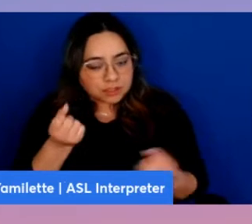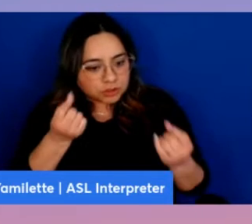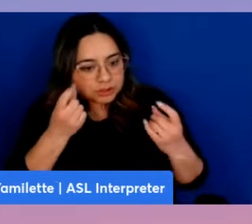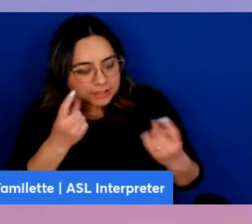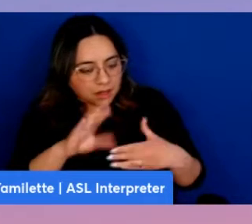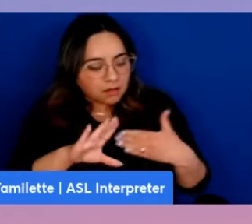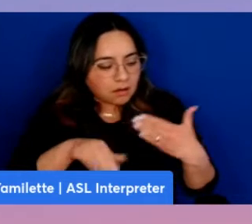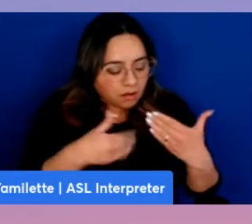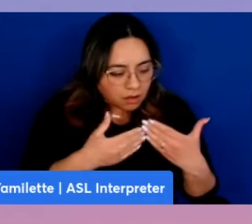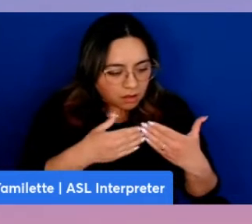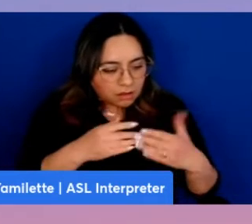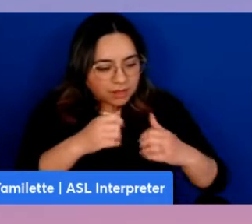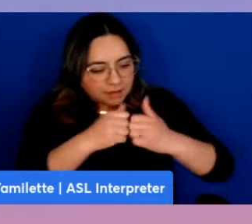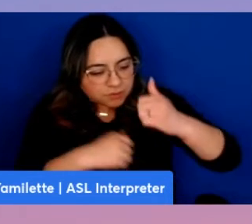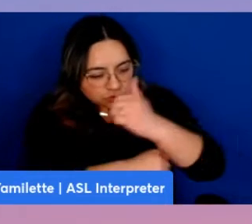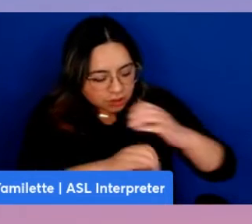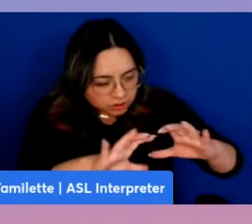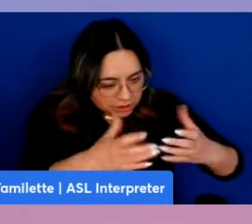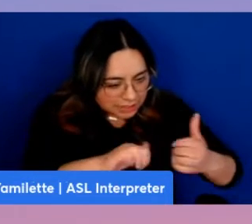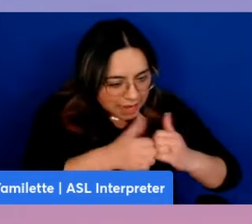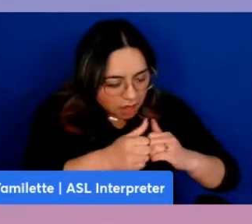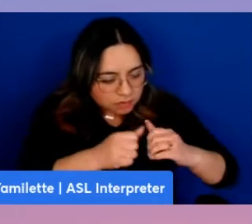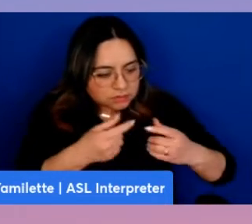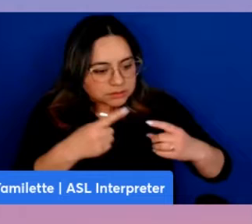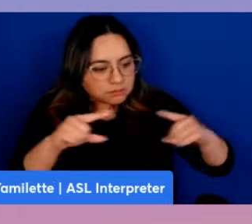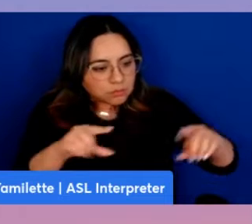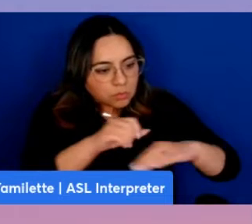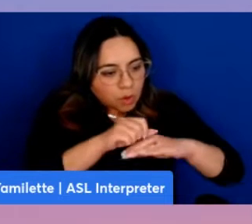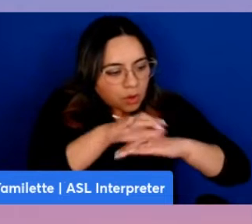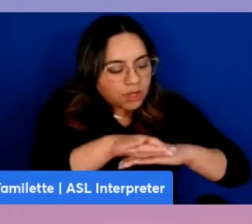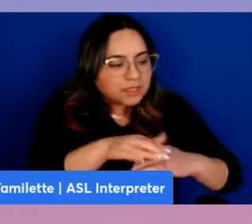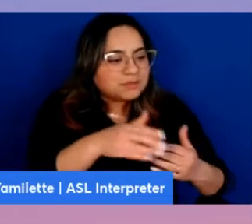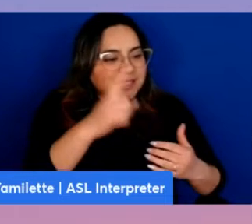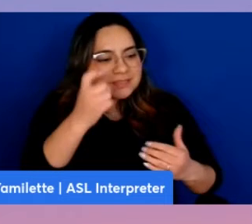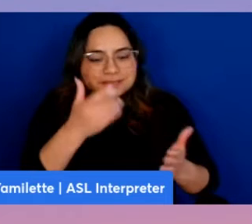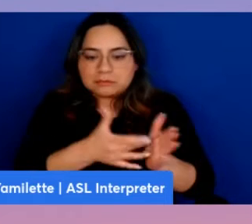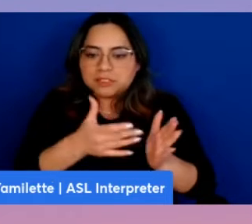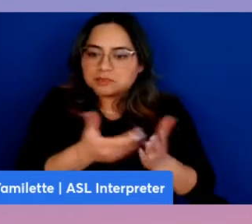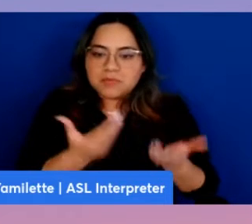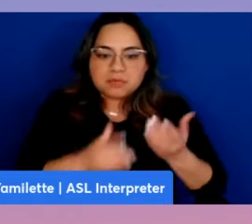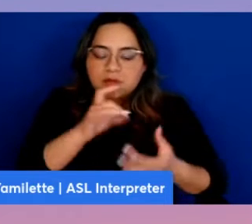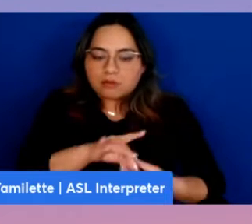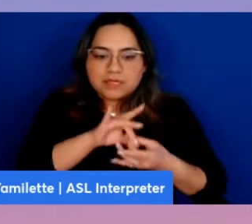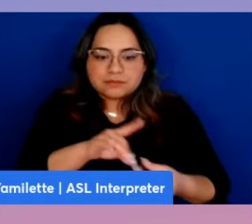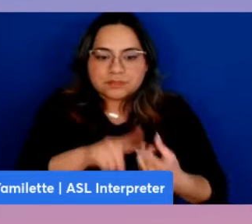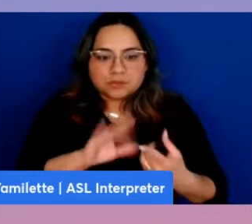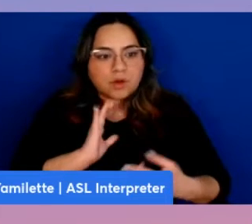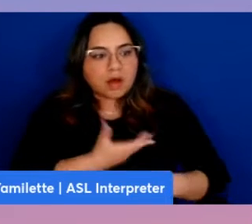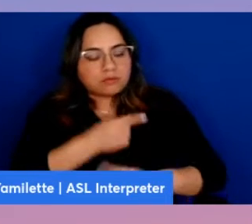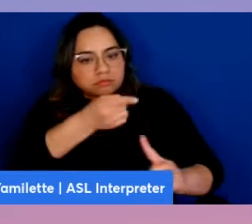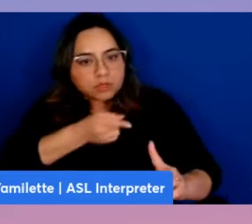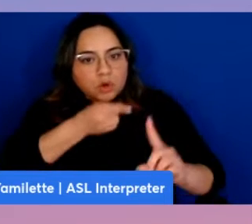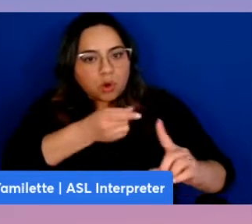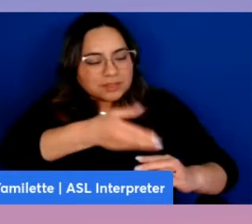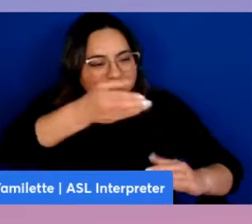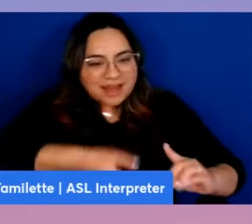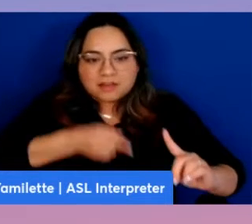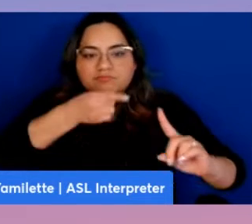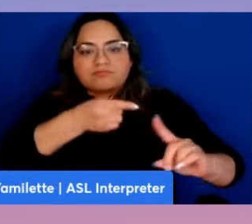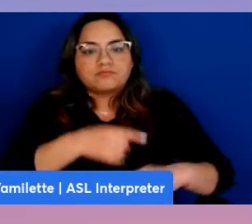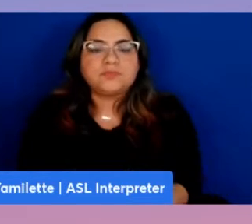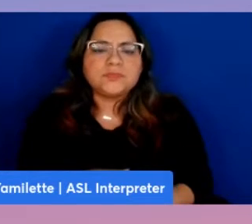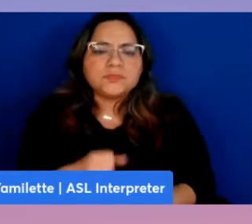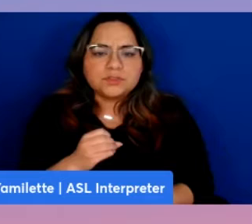not be directly relevant to their immediate goals. And we all know that manually building these complex environments can